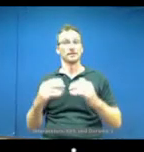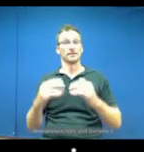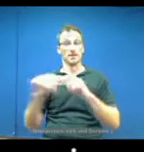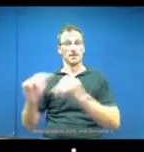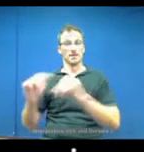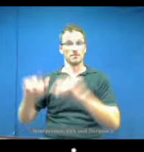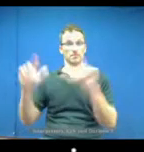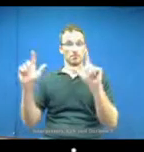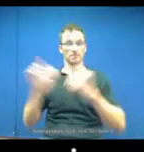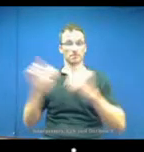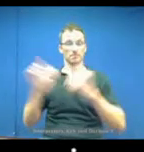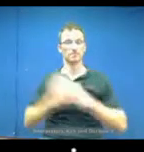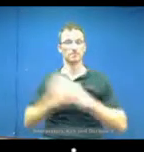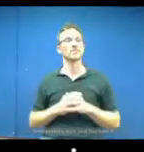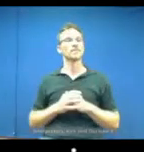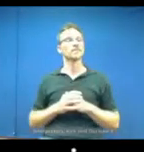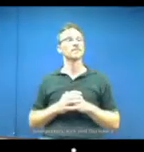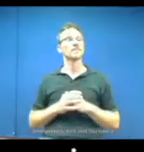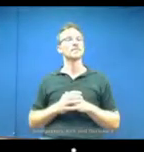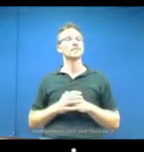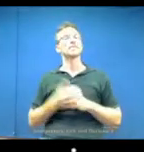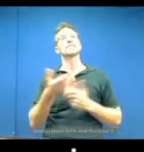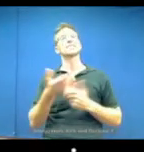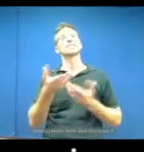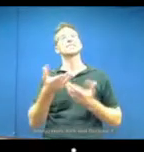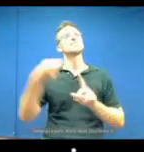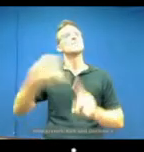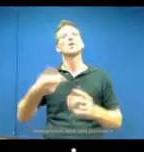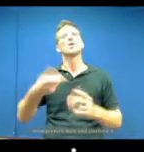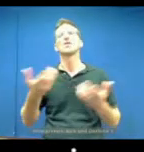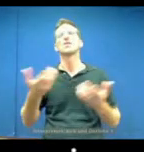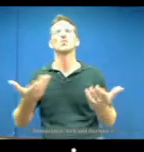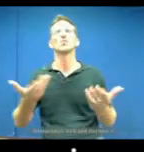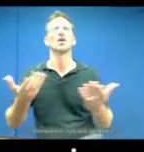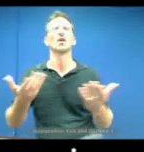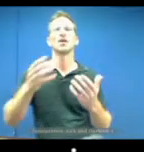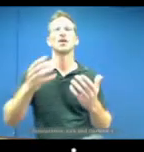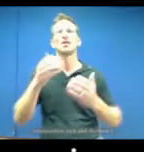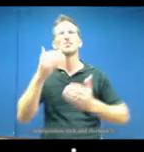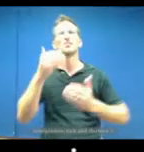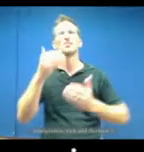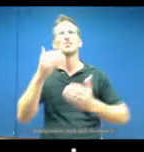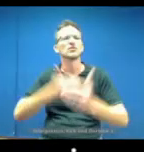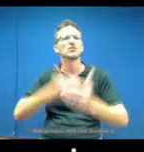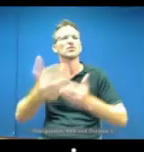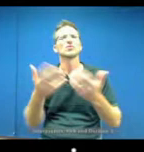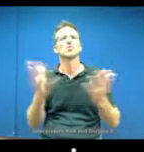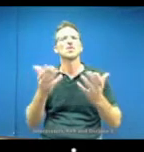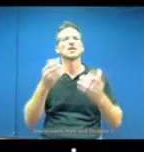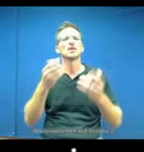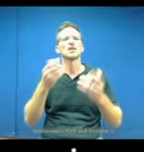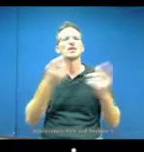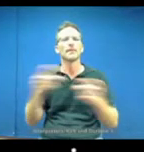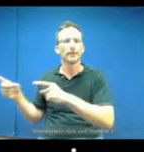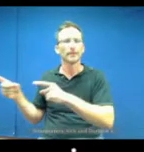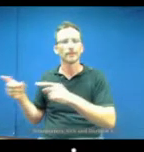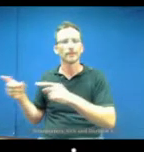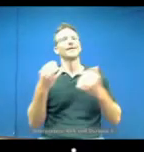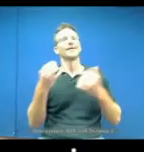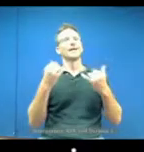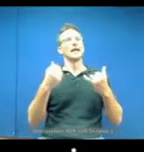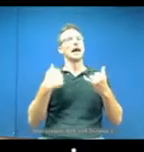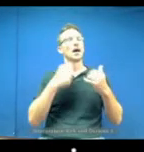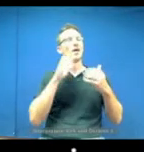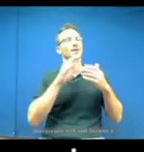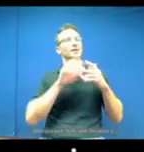And essentially talks about procedure, but really more, this is a kind of a segue into interpreting issues. I mean, if you